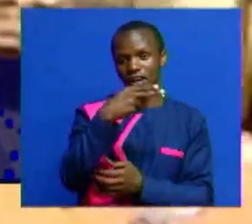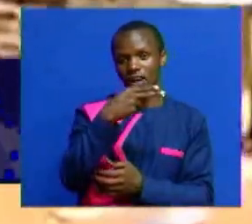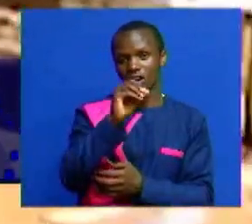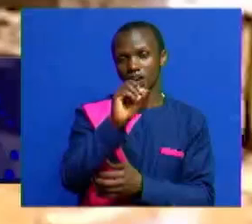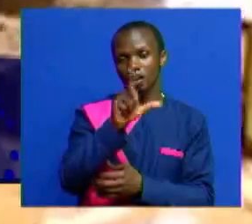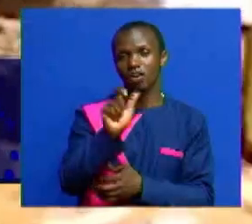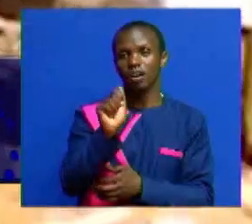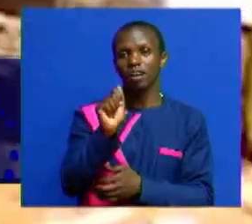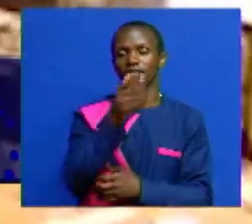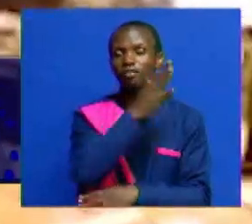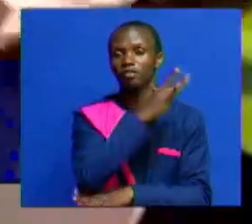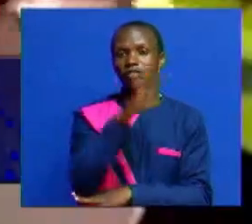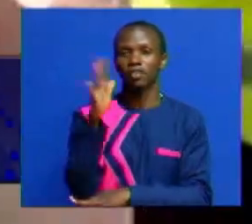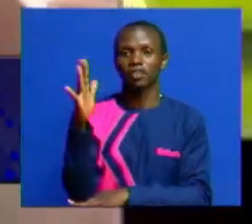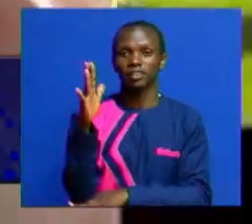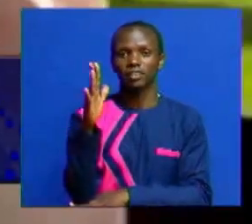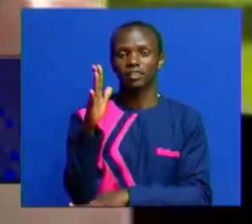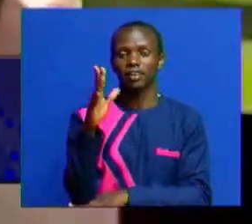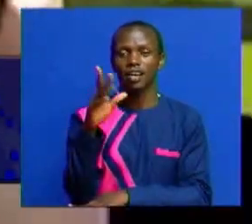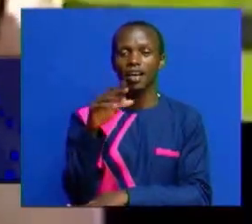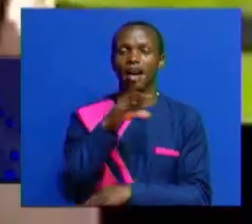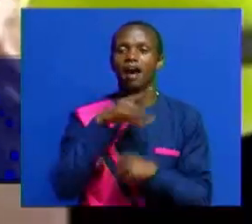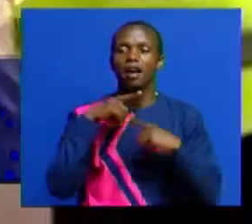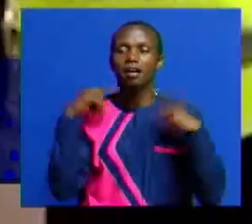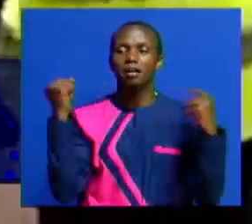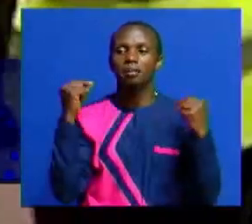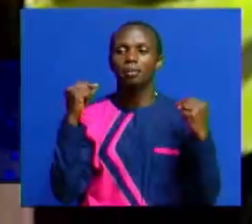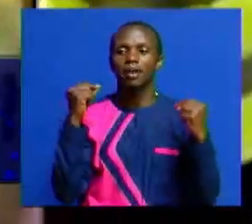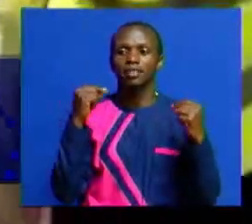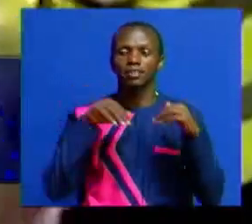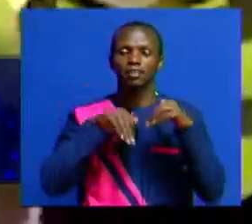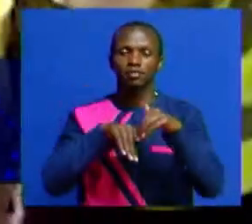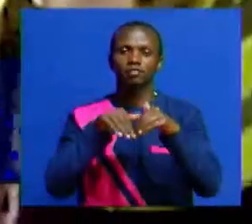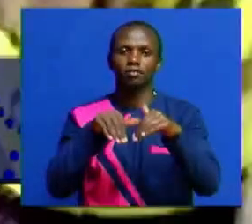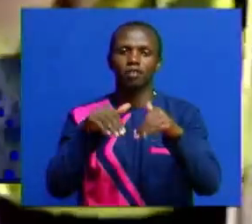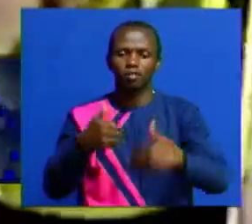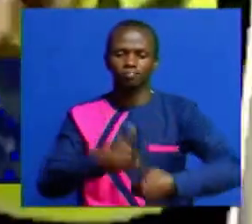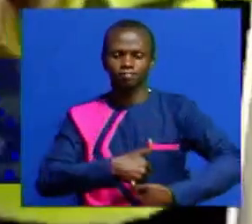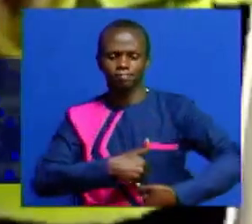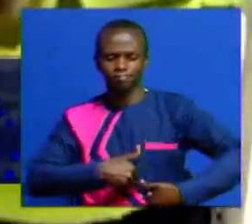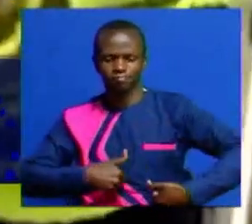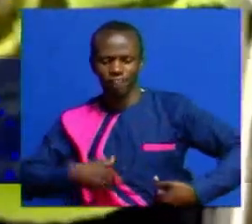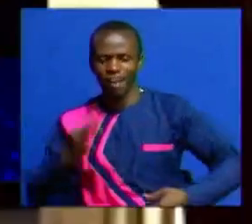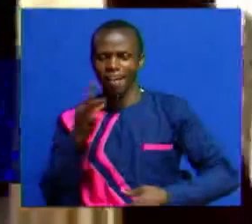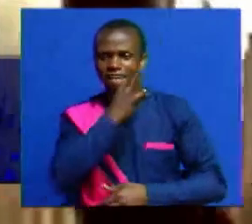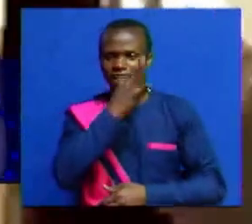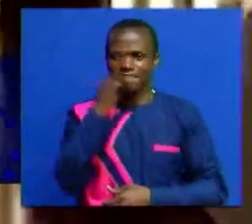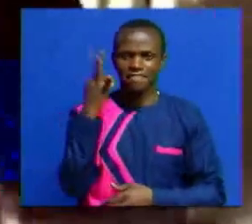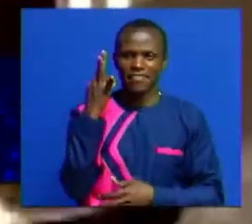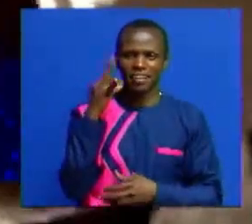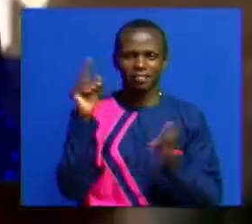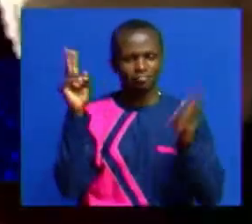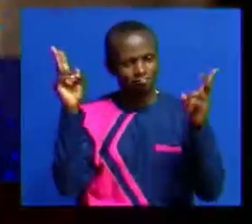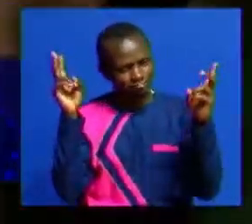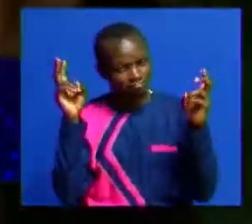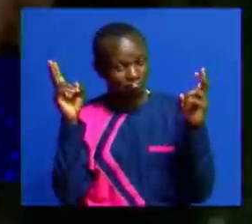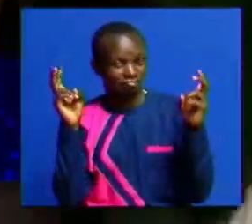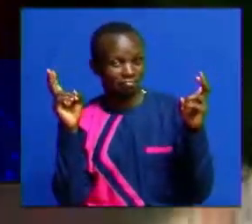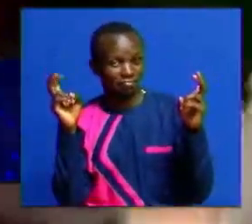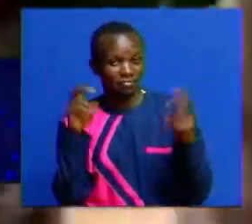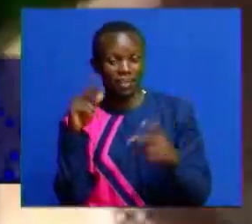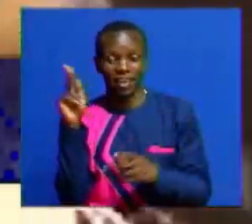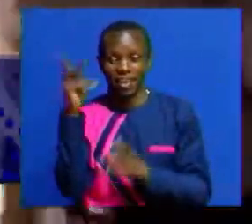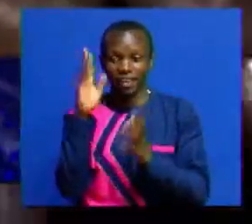of the victims of cult pastor McKenzie, who starved his followers to death in the name of fasting. Angry Kenyans have come out to